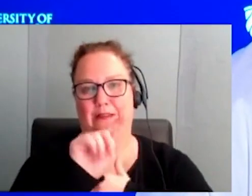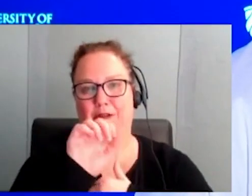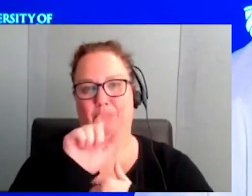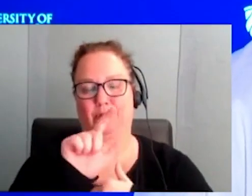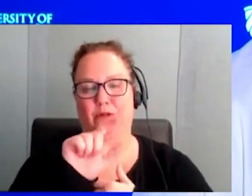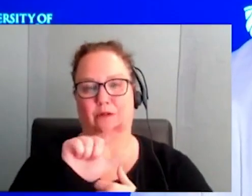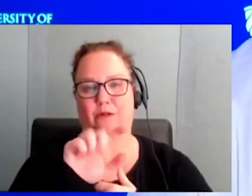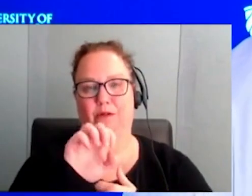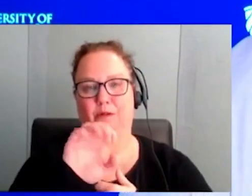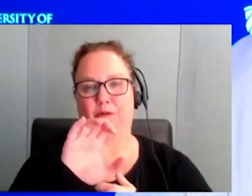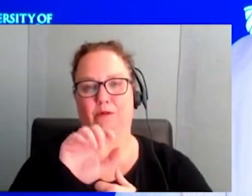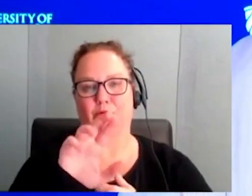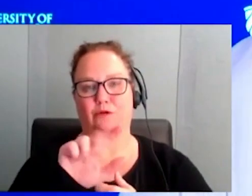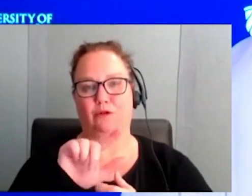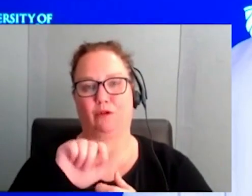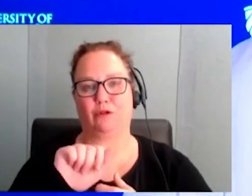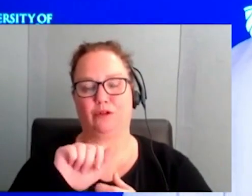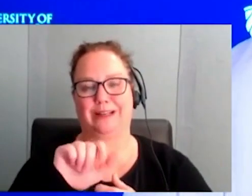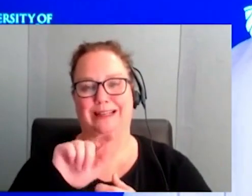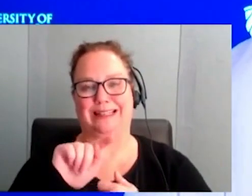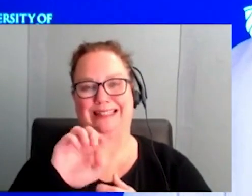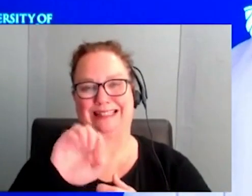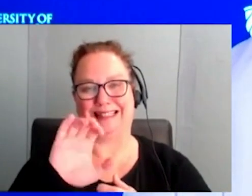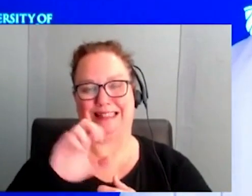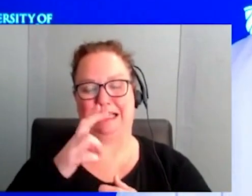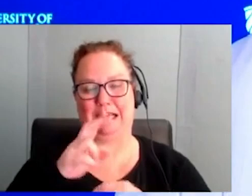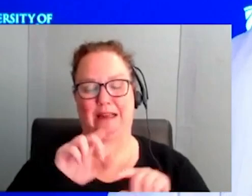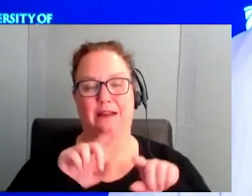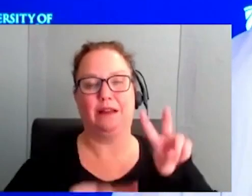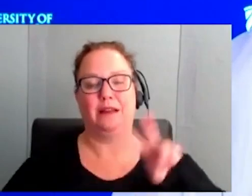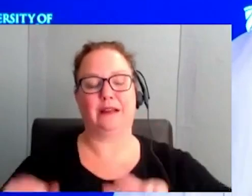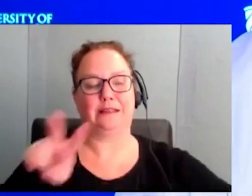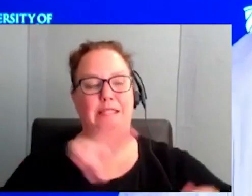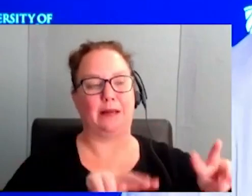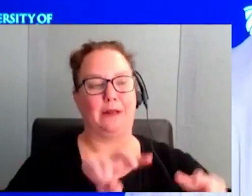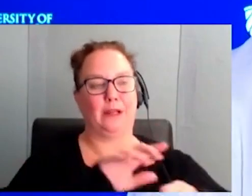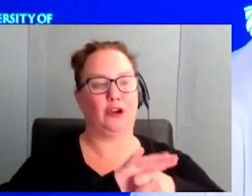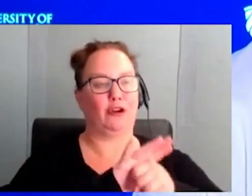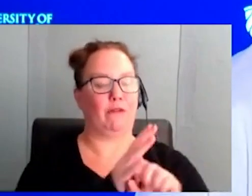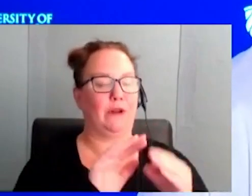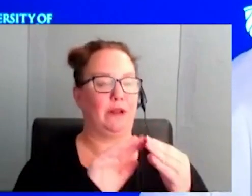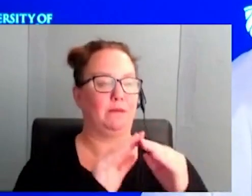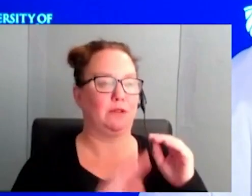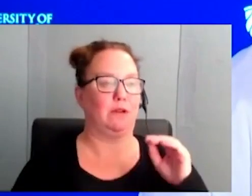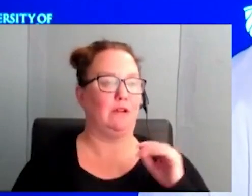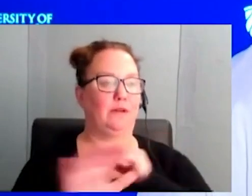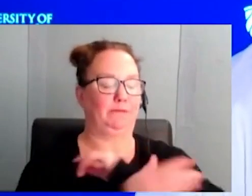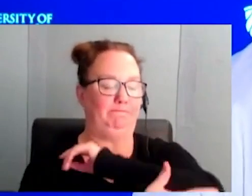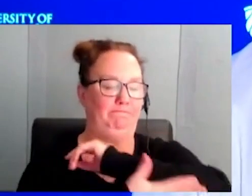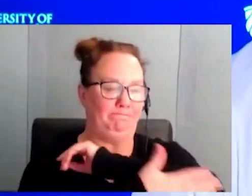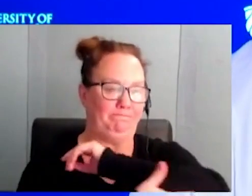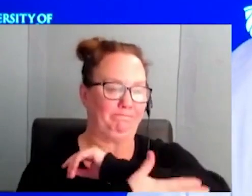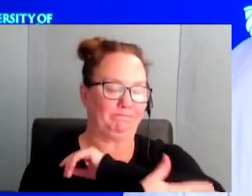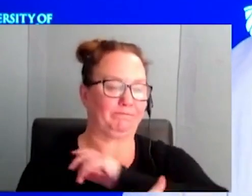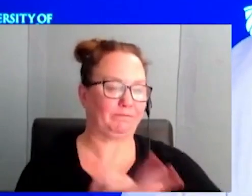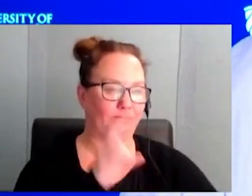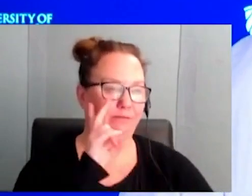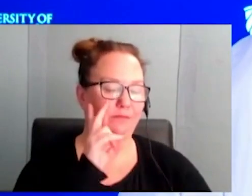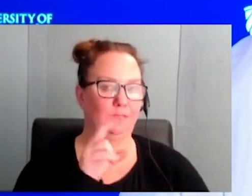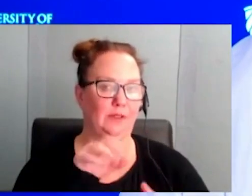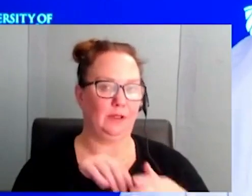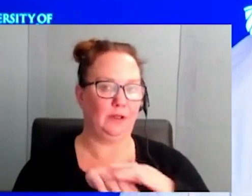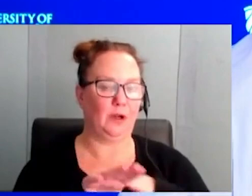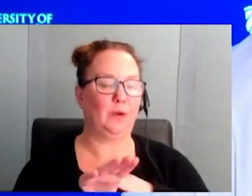Tech, looking at COVID rates around the country, specifically looking at county rates, we know you can go there and look at that